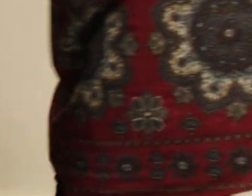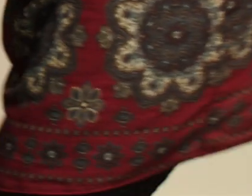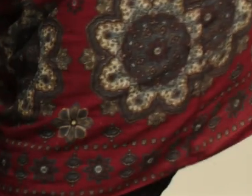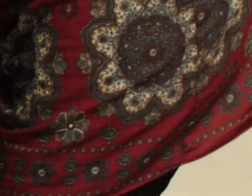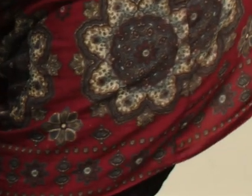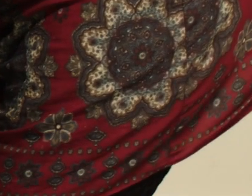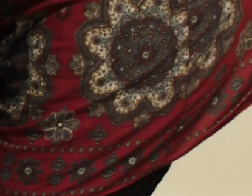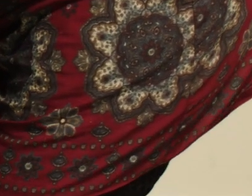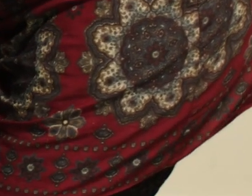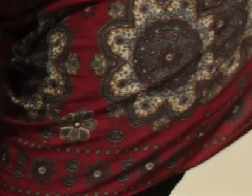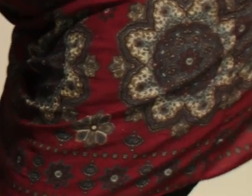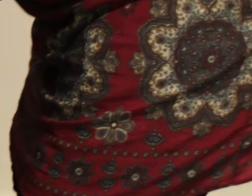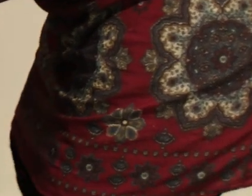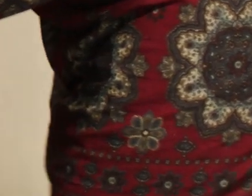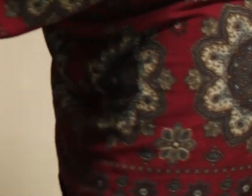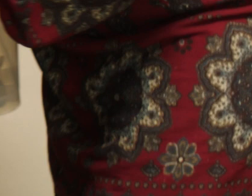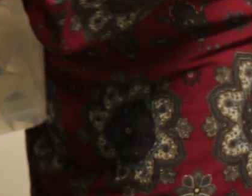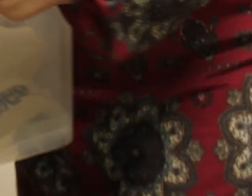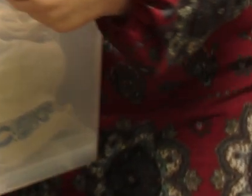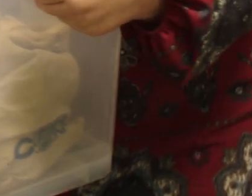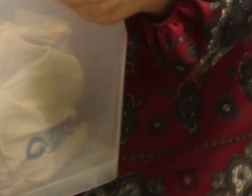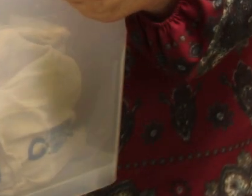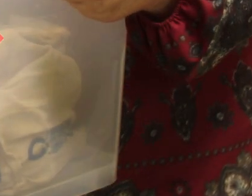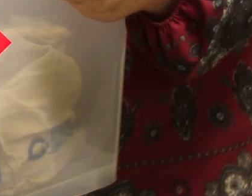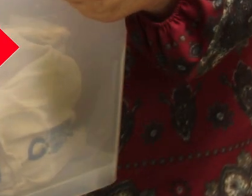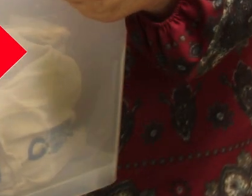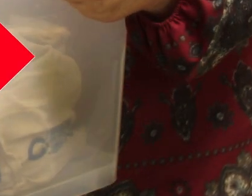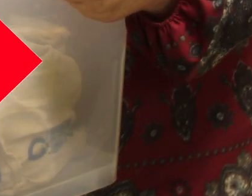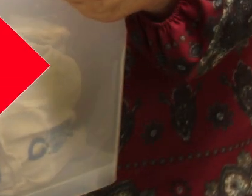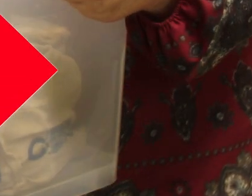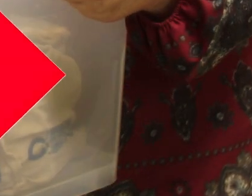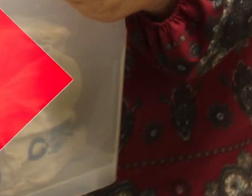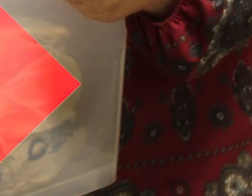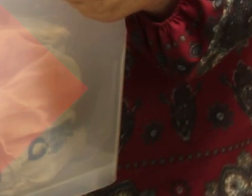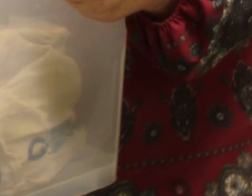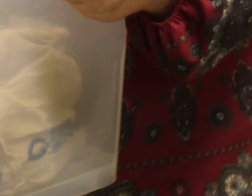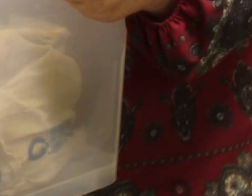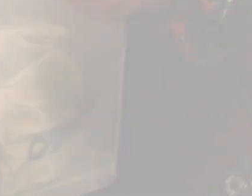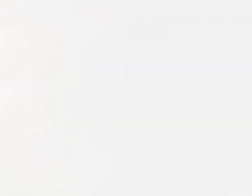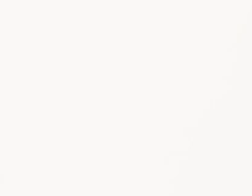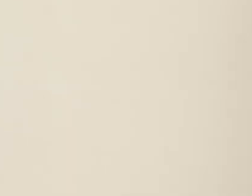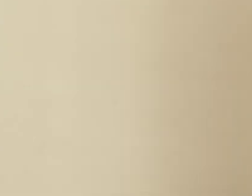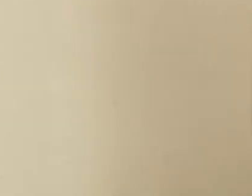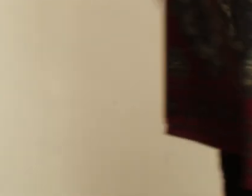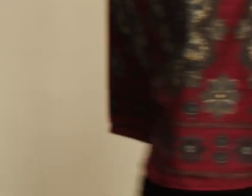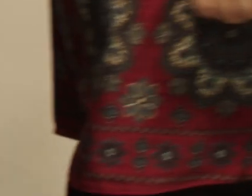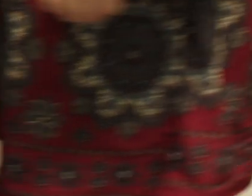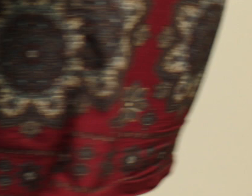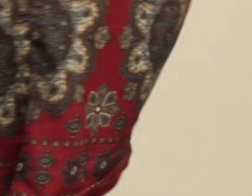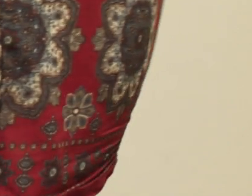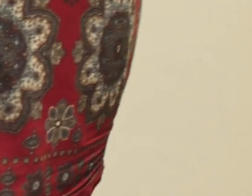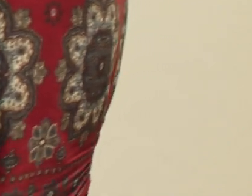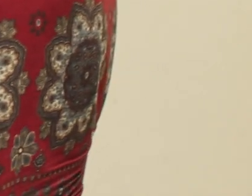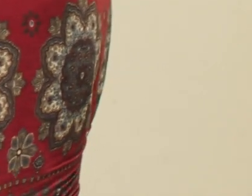Michaela bends her back to lift a box off a shelf and twists to face us. Red cross. Instead, Michaela bends her knees,